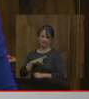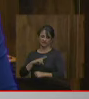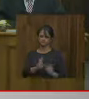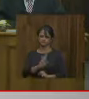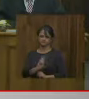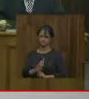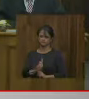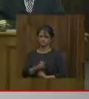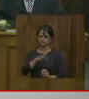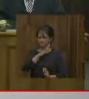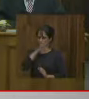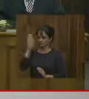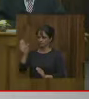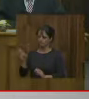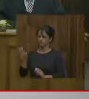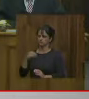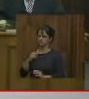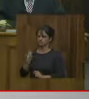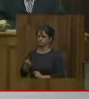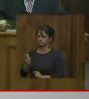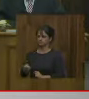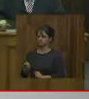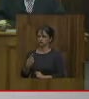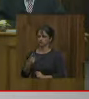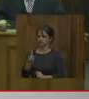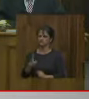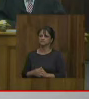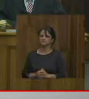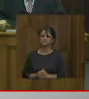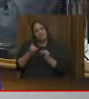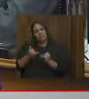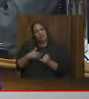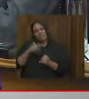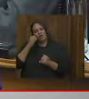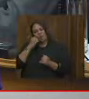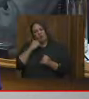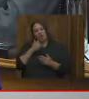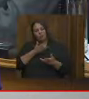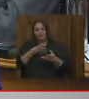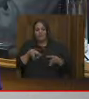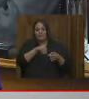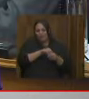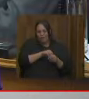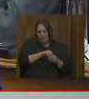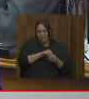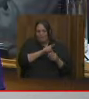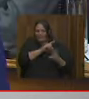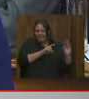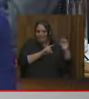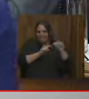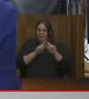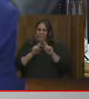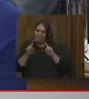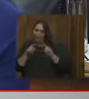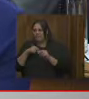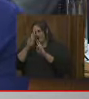in our Bay, in the Zamuyeto area. Premier was out of the province promoting a book that she wrote, but she's not here with the community,